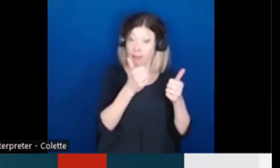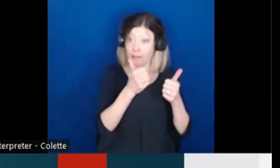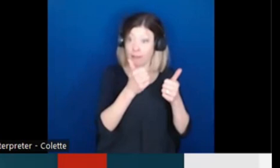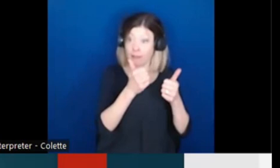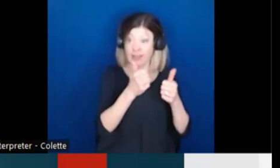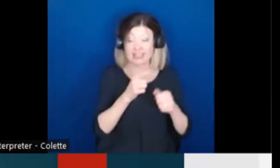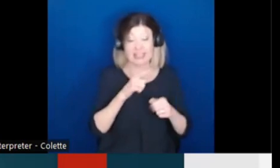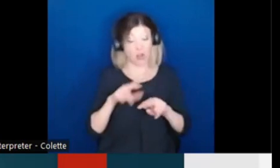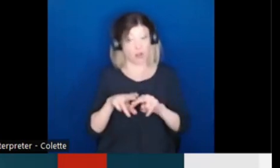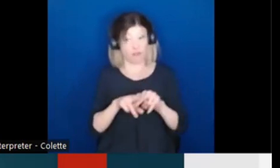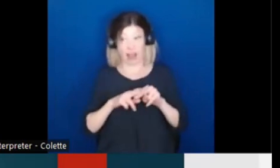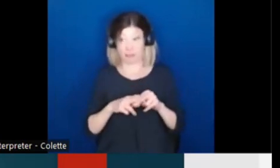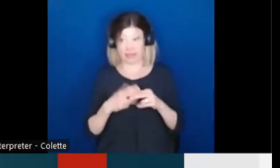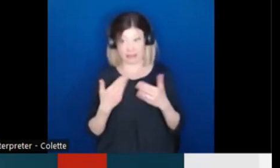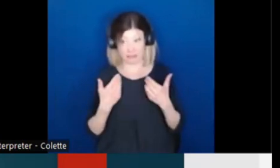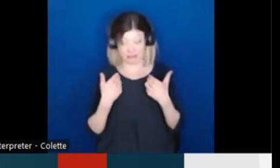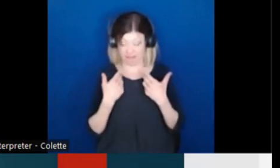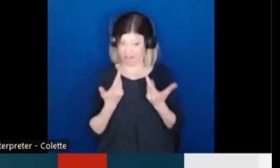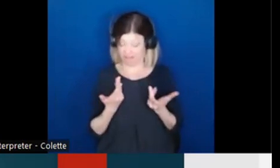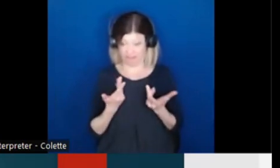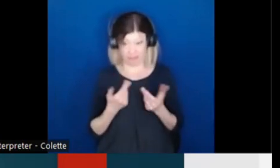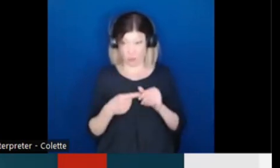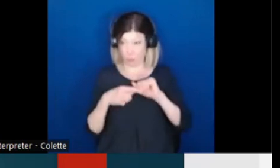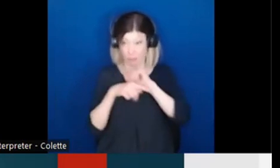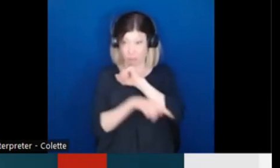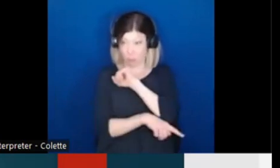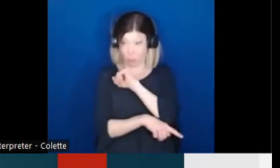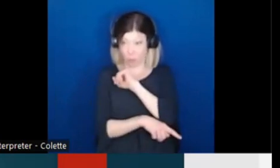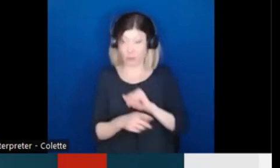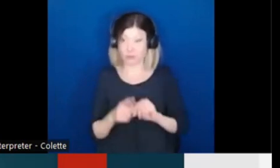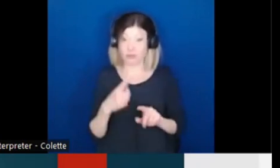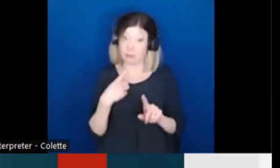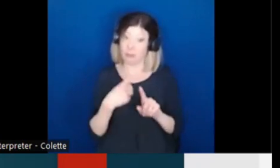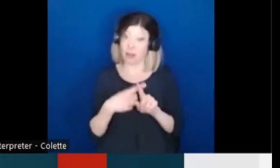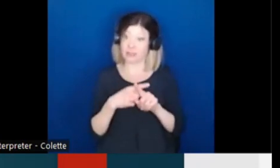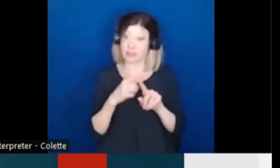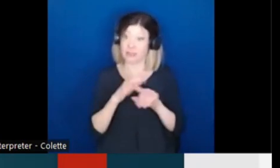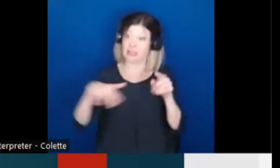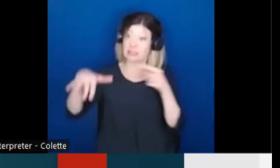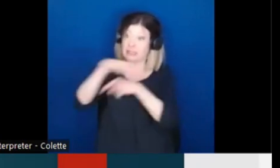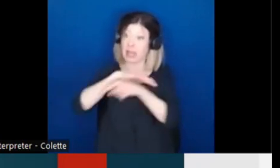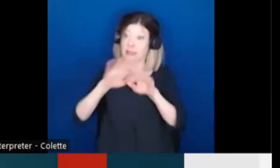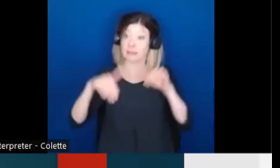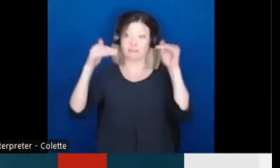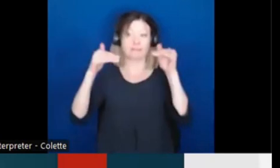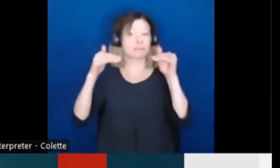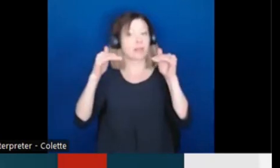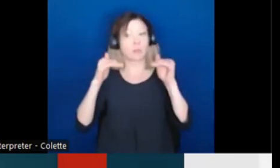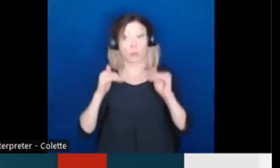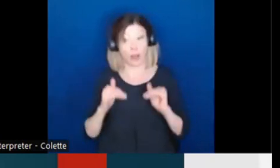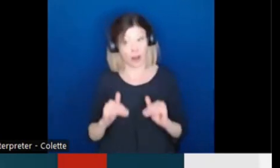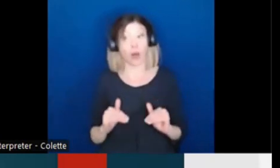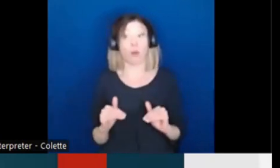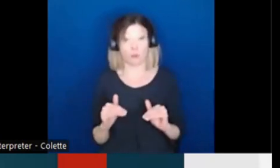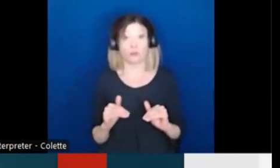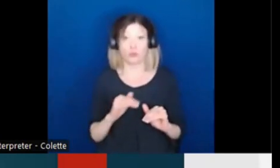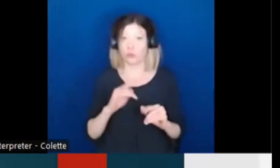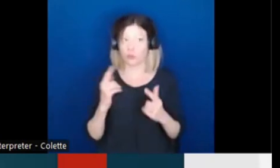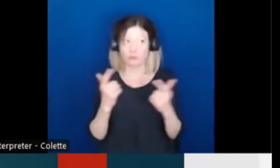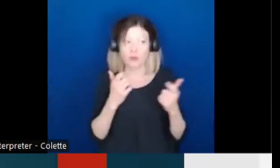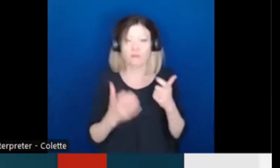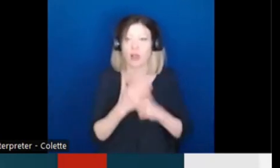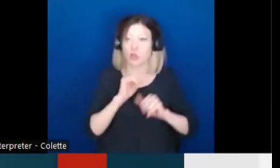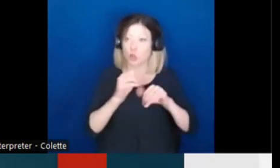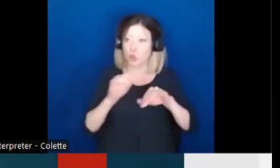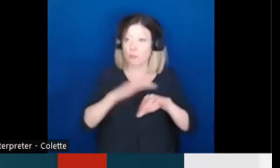lowly position, really, on the social scale, might make that more difficult. So the only way they could earn their own